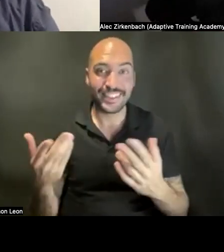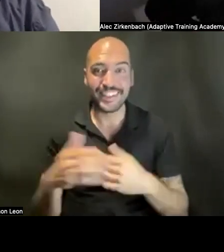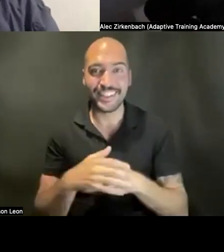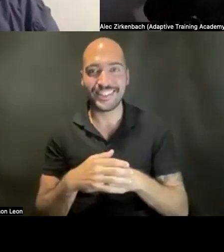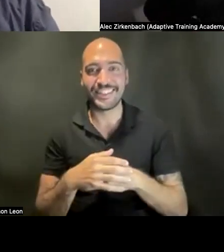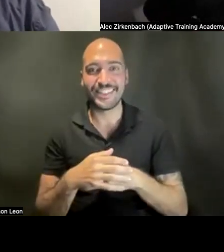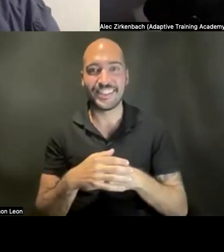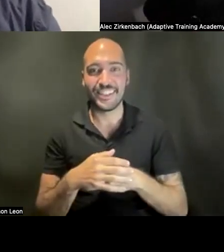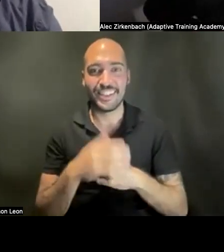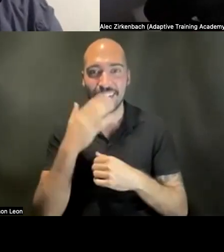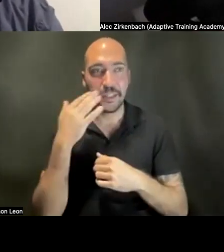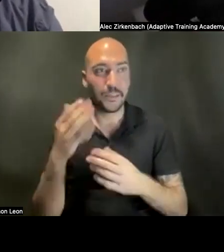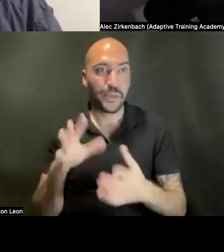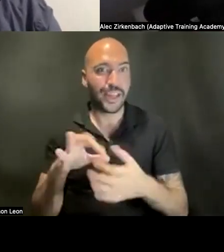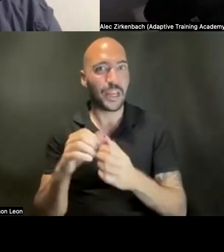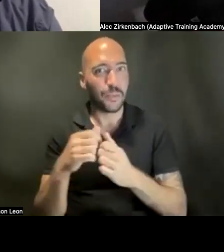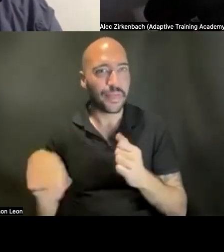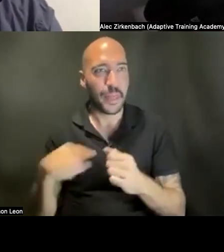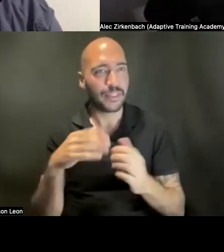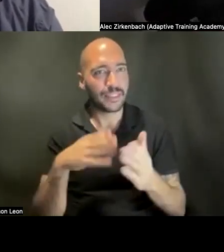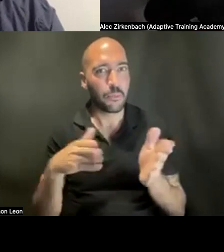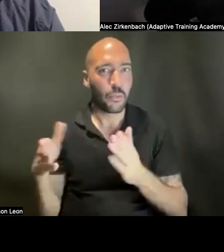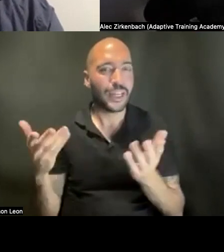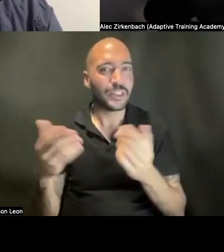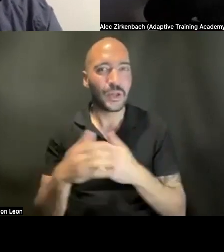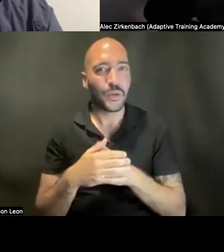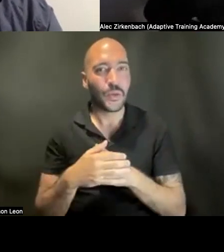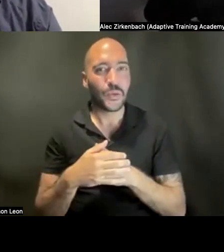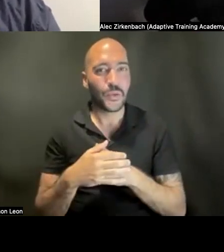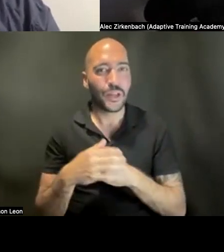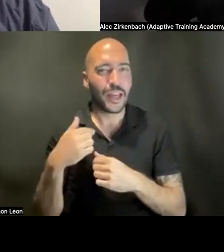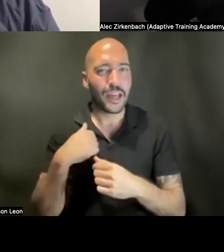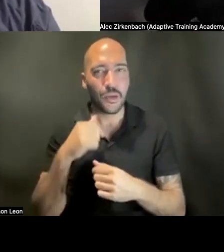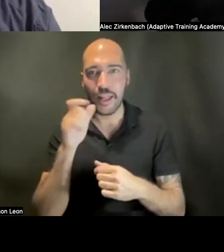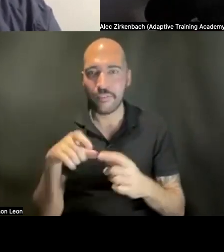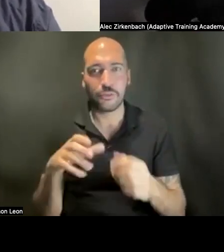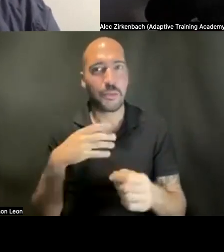and it'll connect with them in some way. And so I will have to do